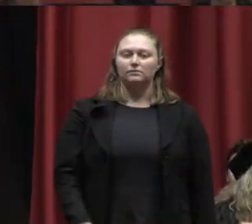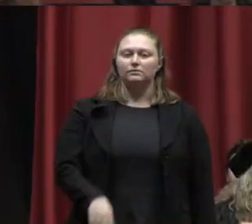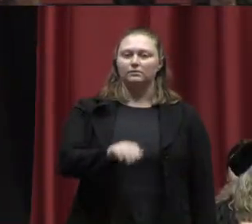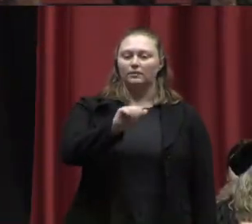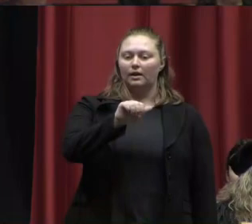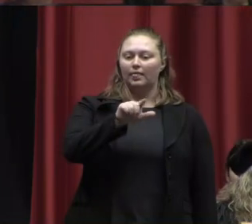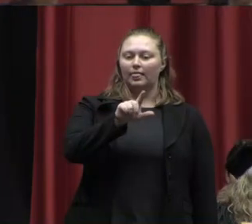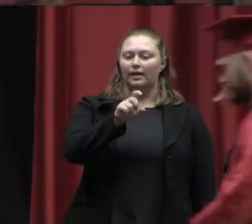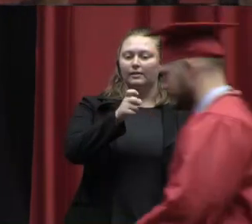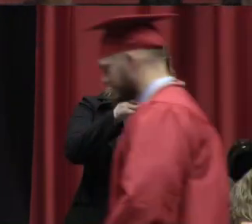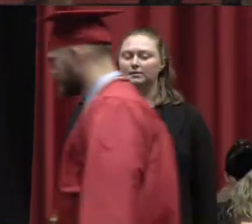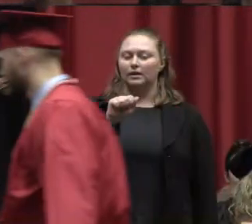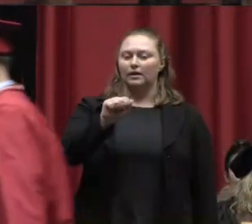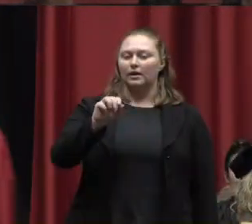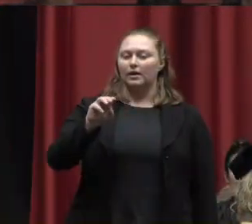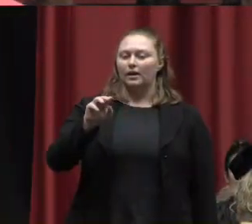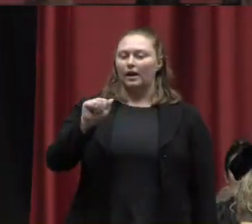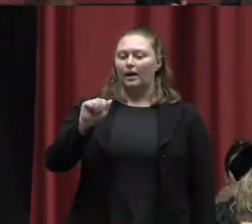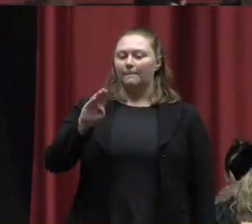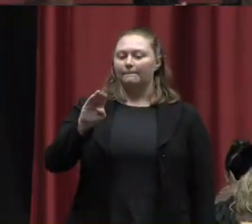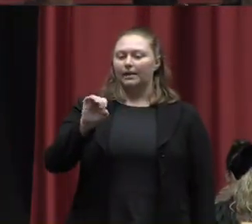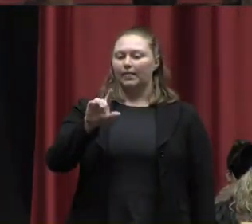Alexia Capello.